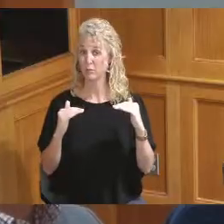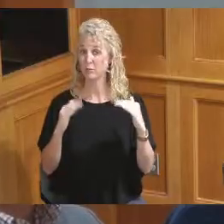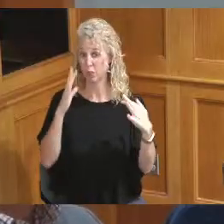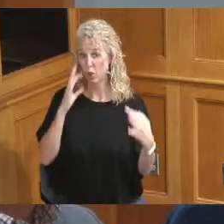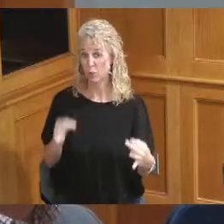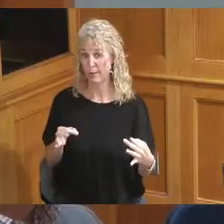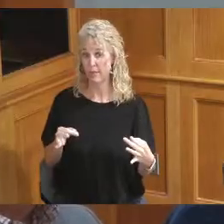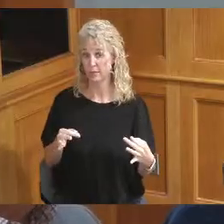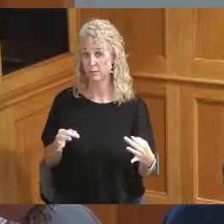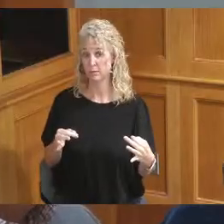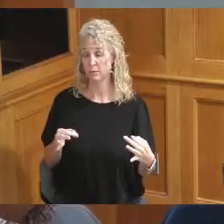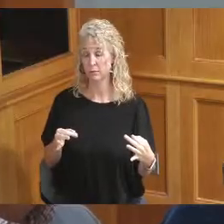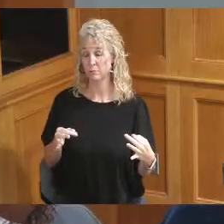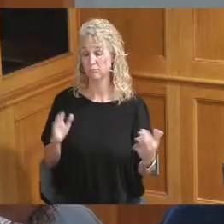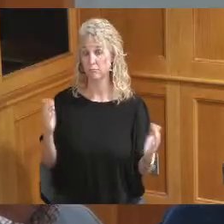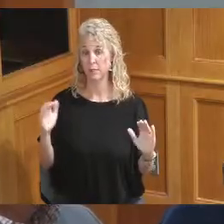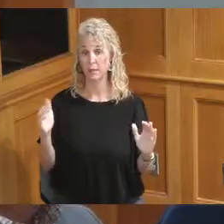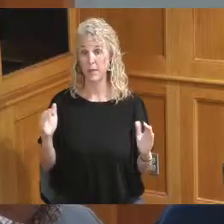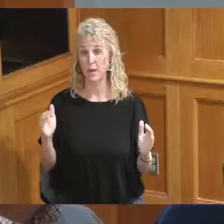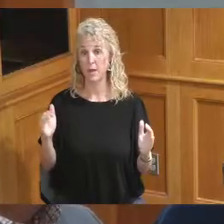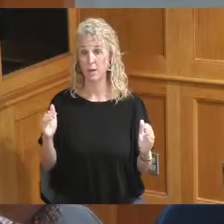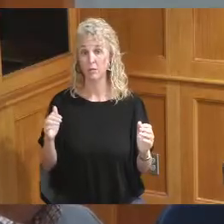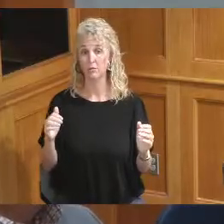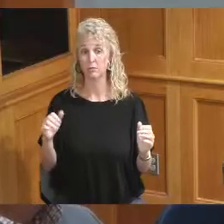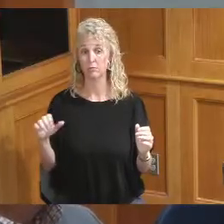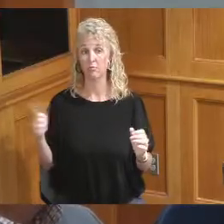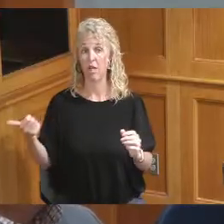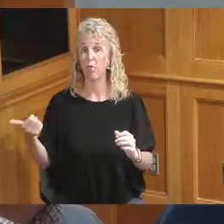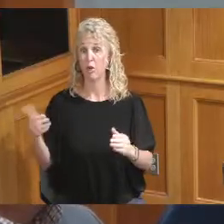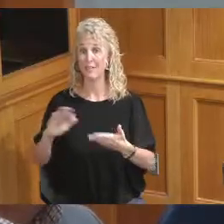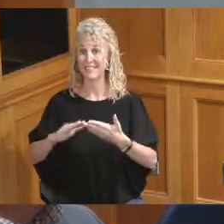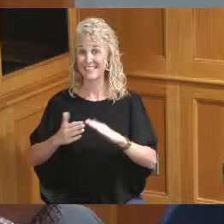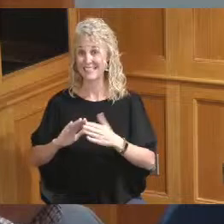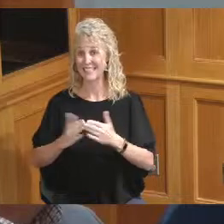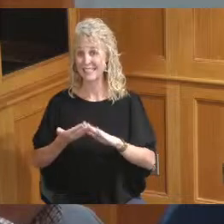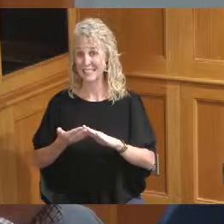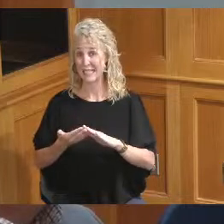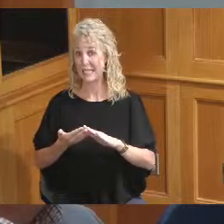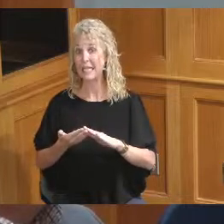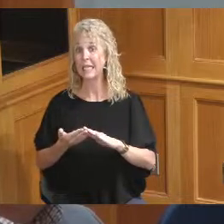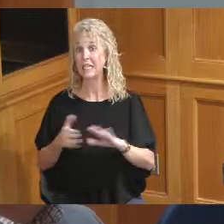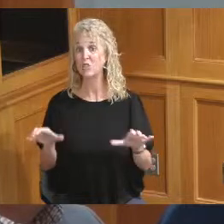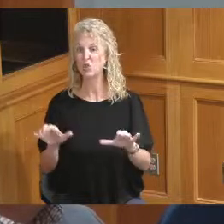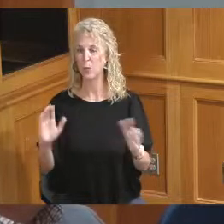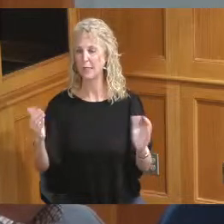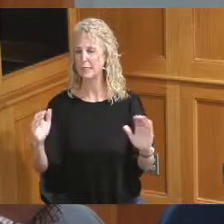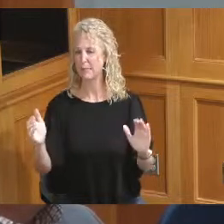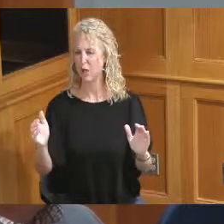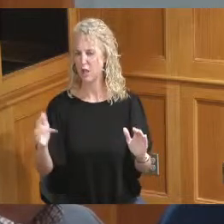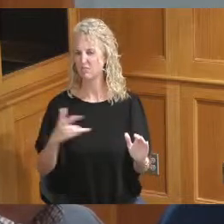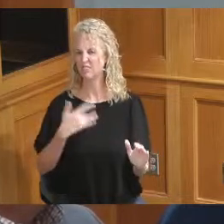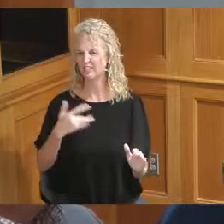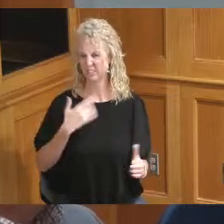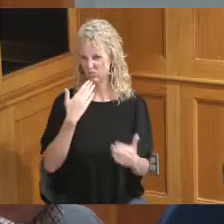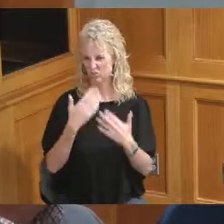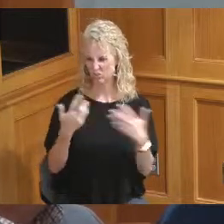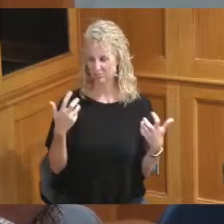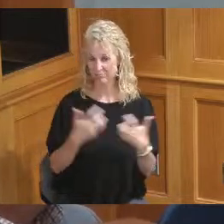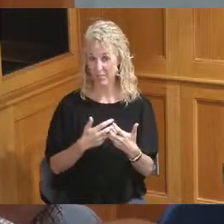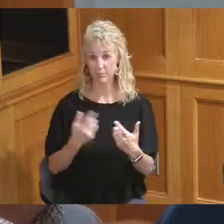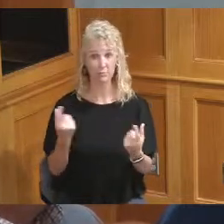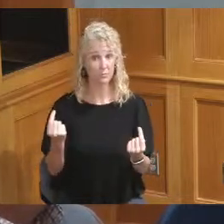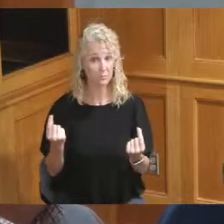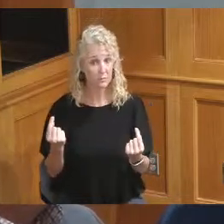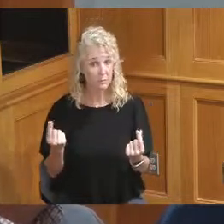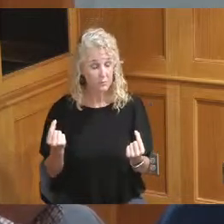our standpoint, it compares well around the country from other NFL teams. And what it does is